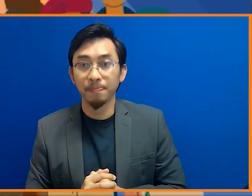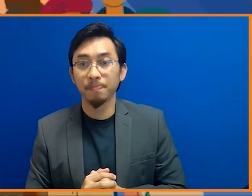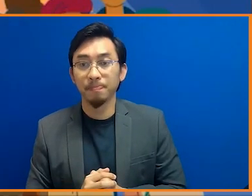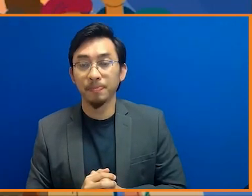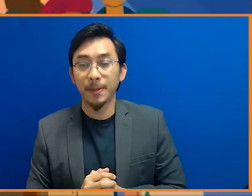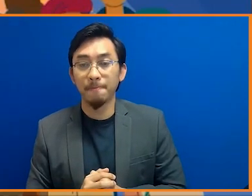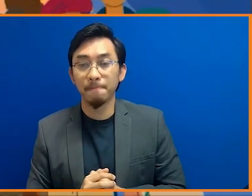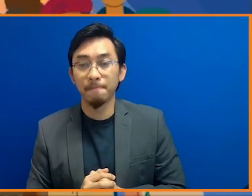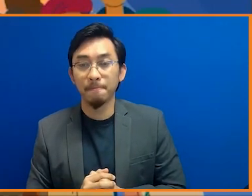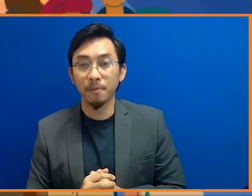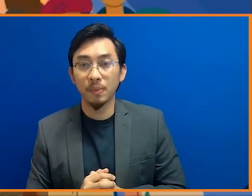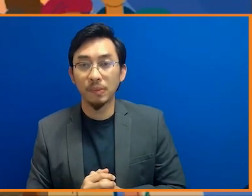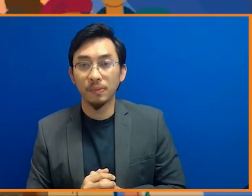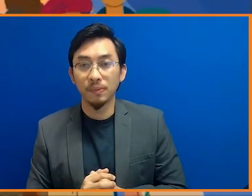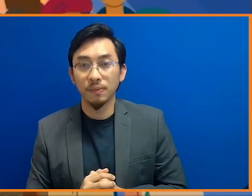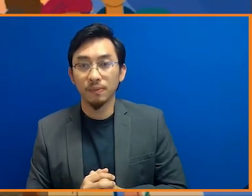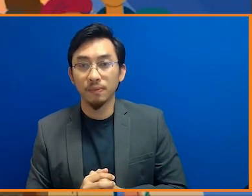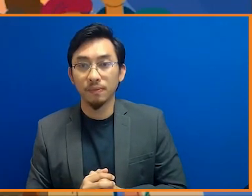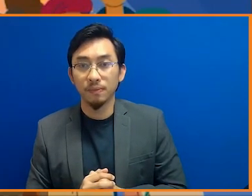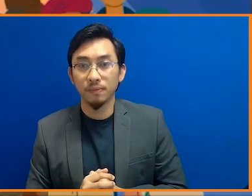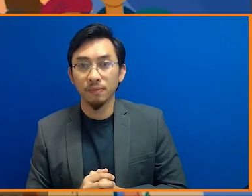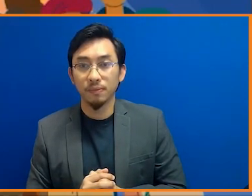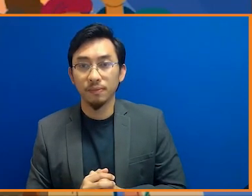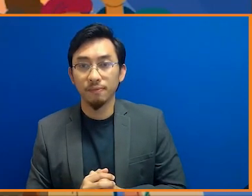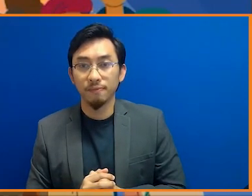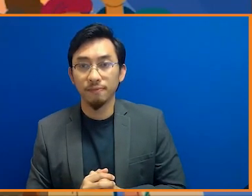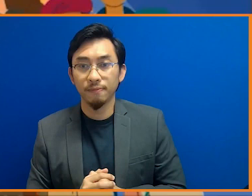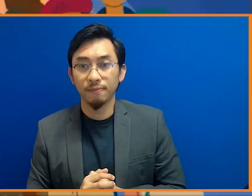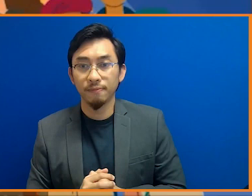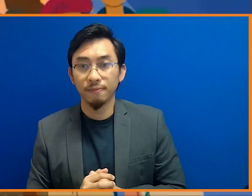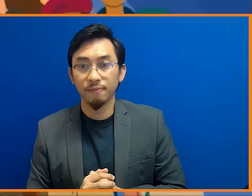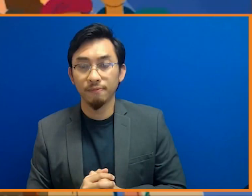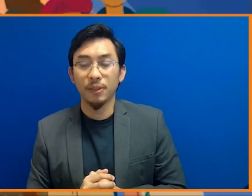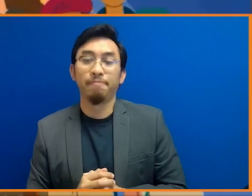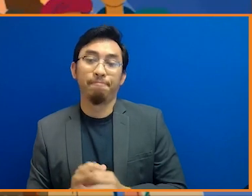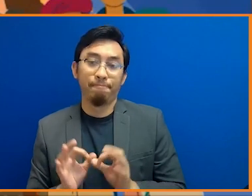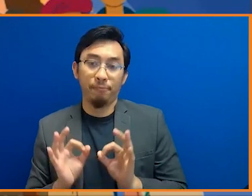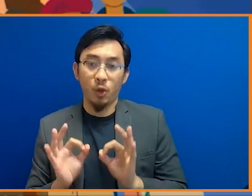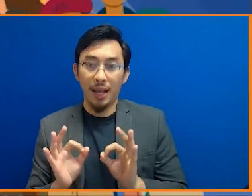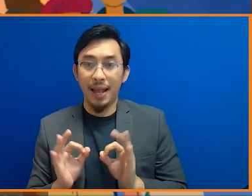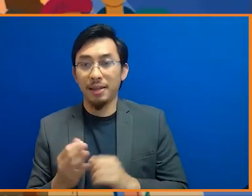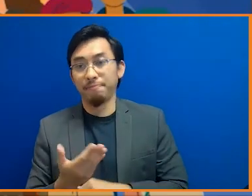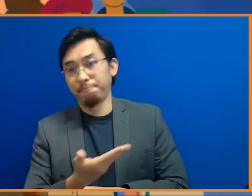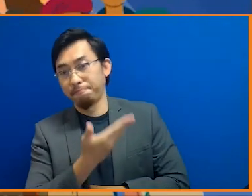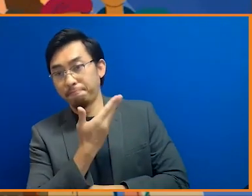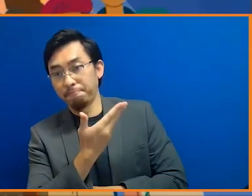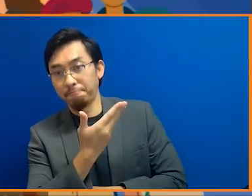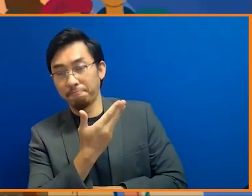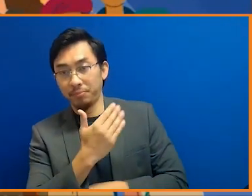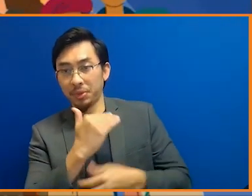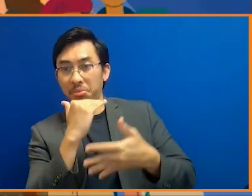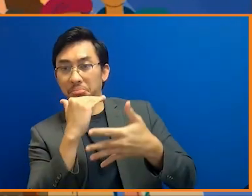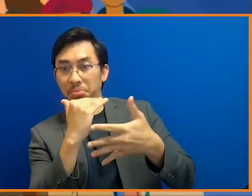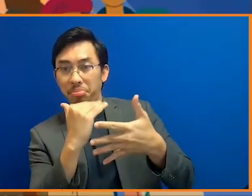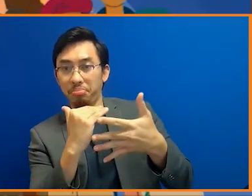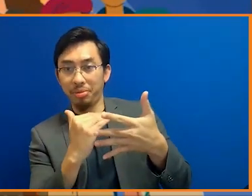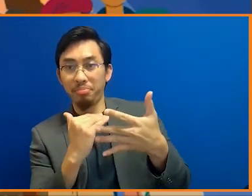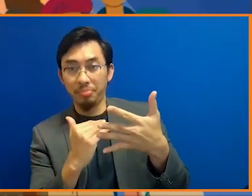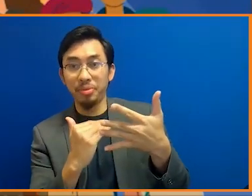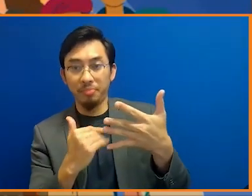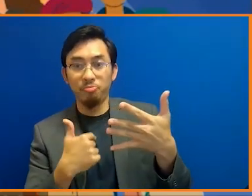sure how to use this. Is it this? This? Oh, uh, all right. So the outline